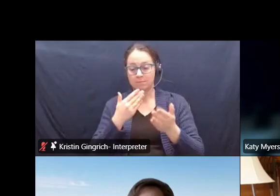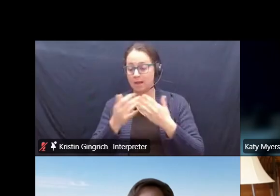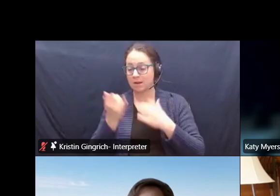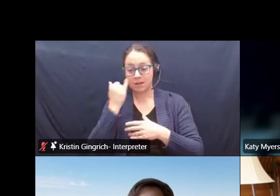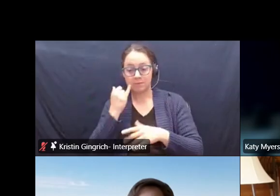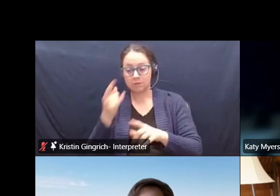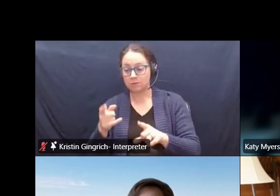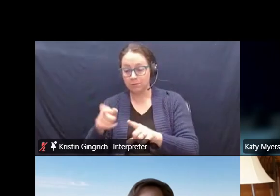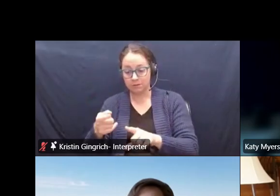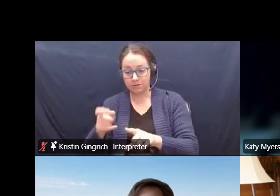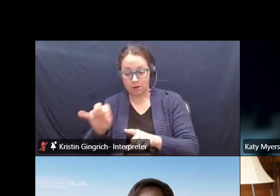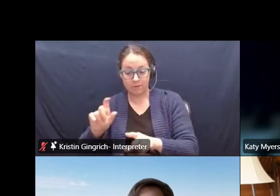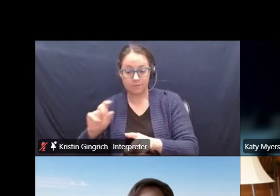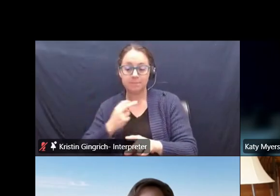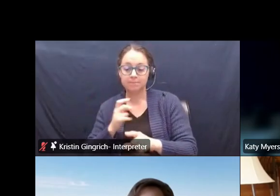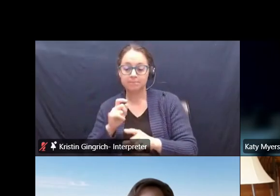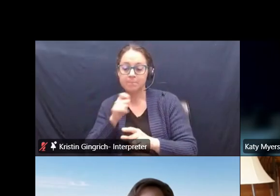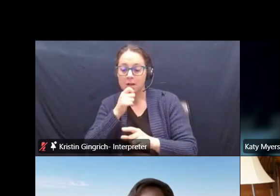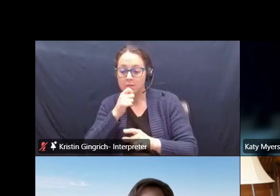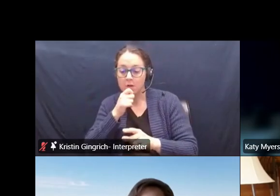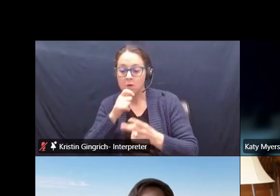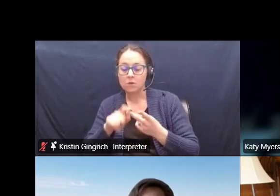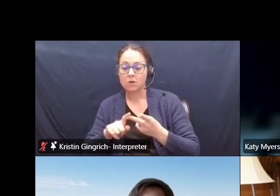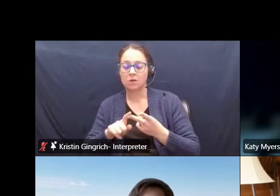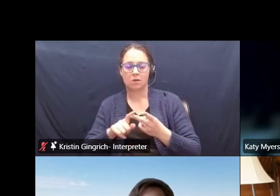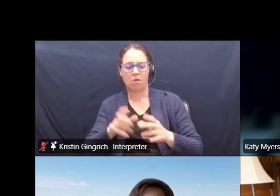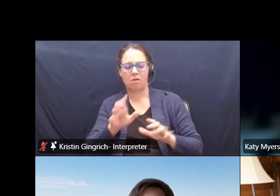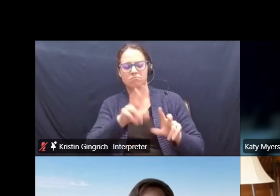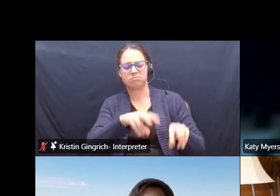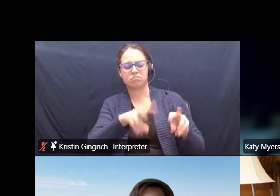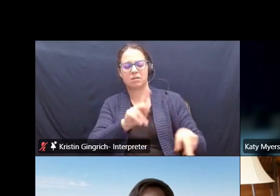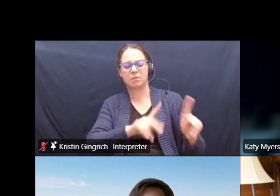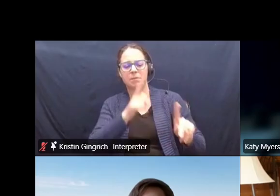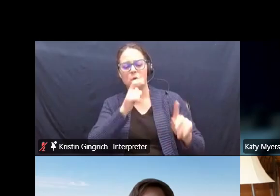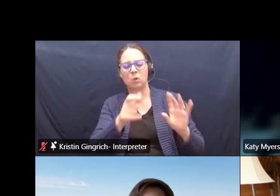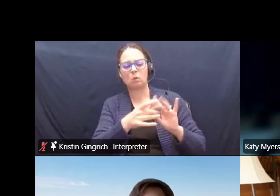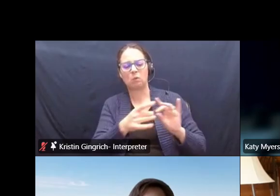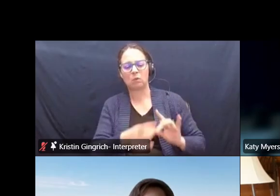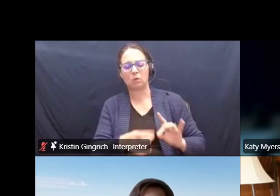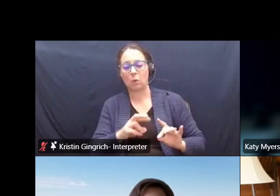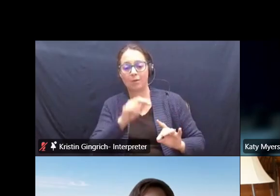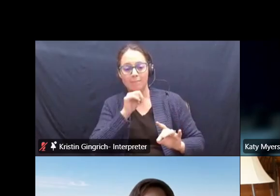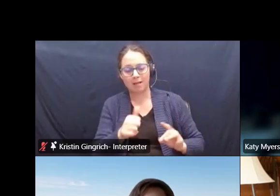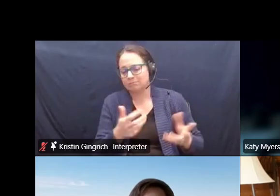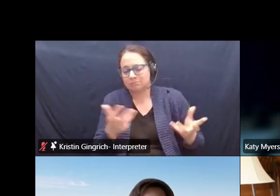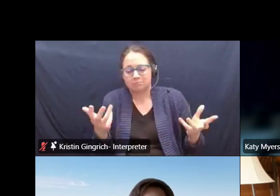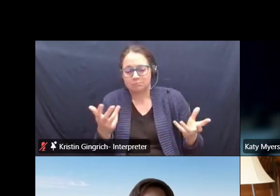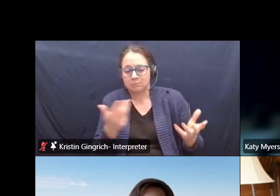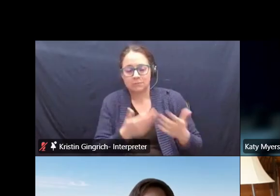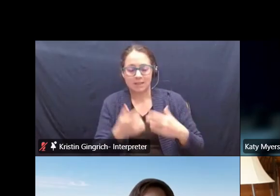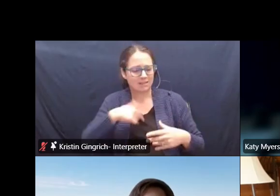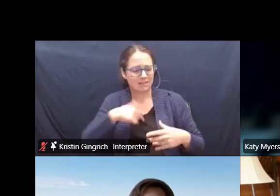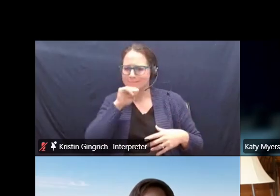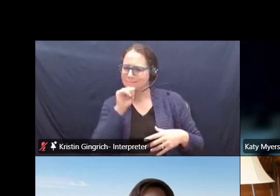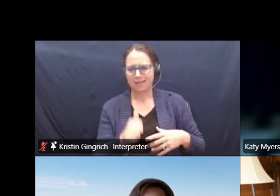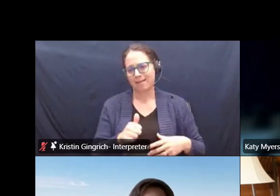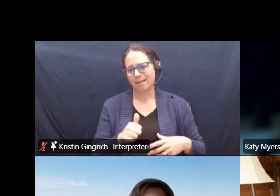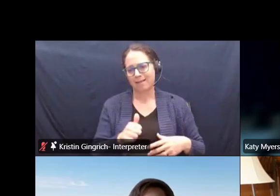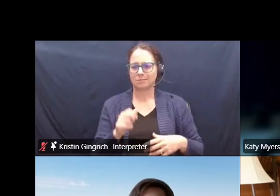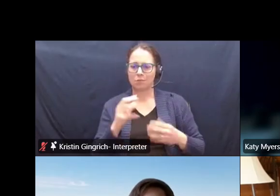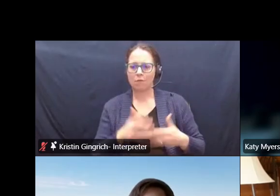off mics, to discredit the people asking the questions or not. This ain't over.